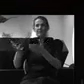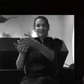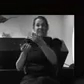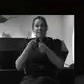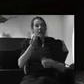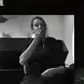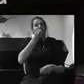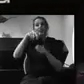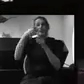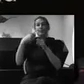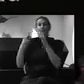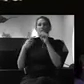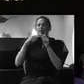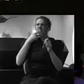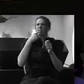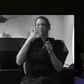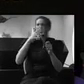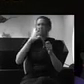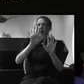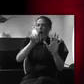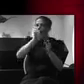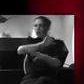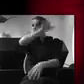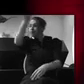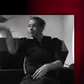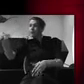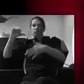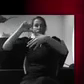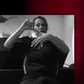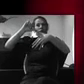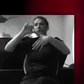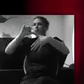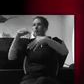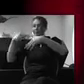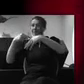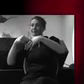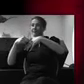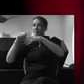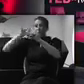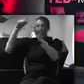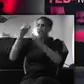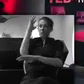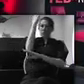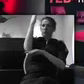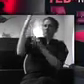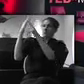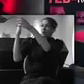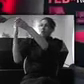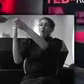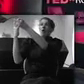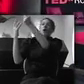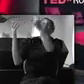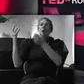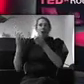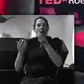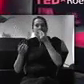and vegetables nowadays are picked green and hardly contain all these sugars, with, of course,